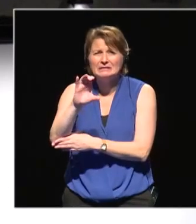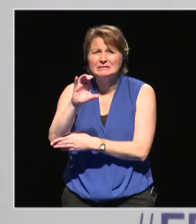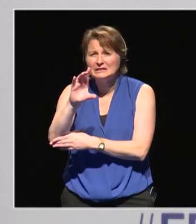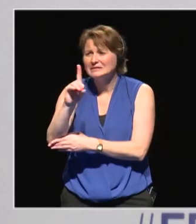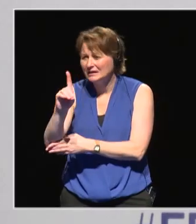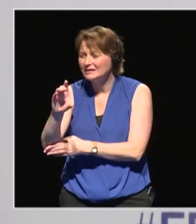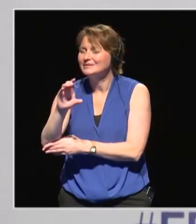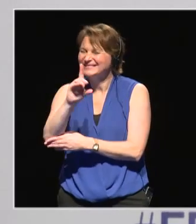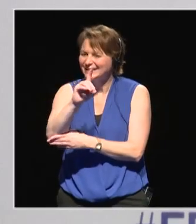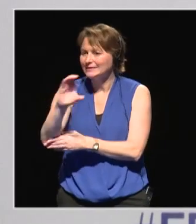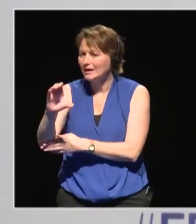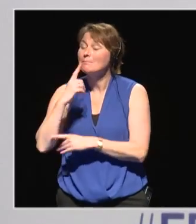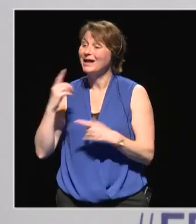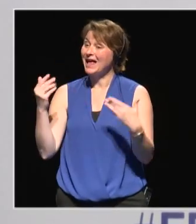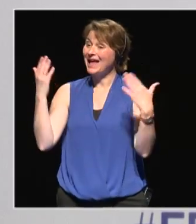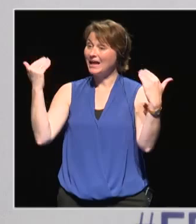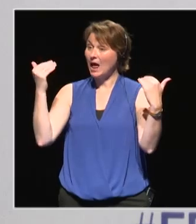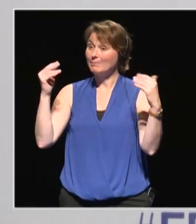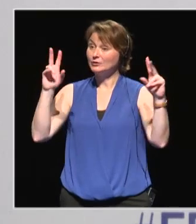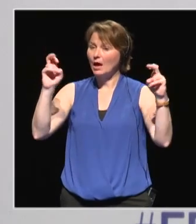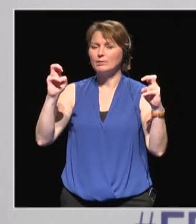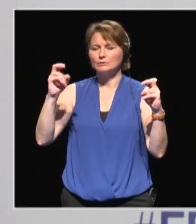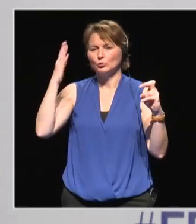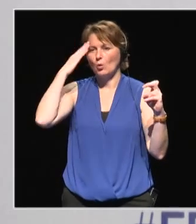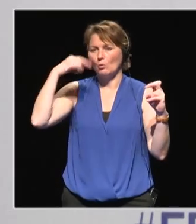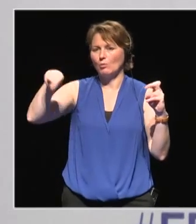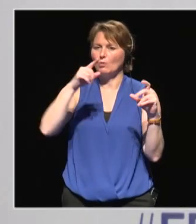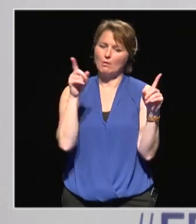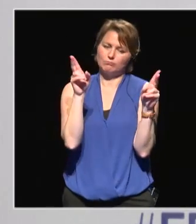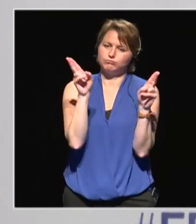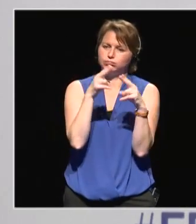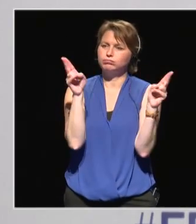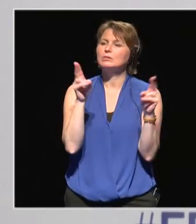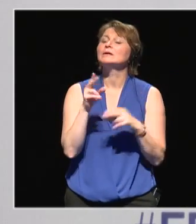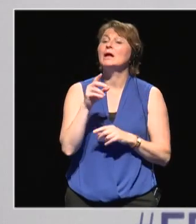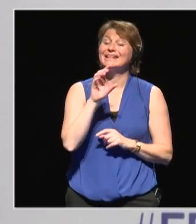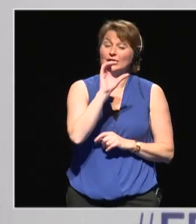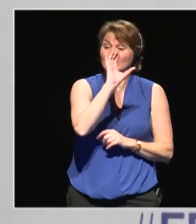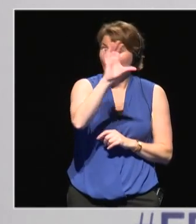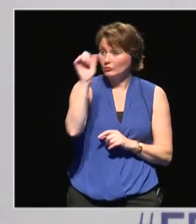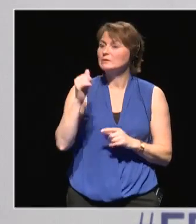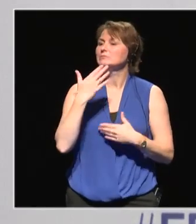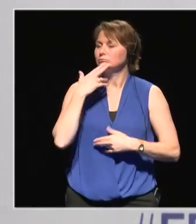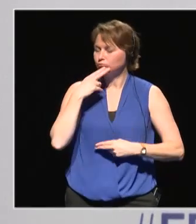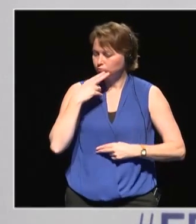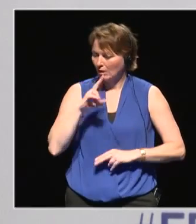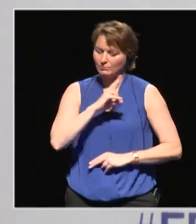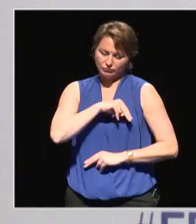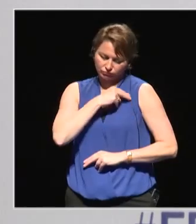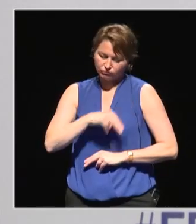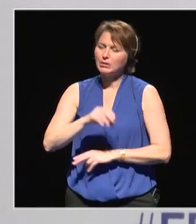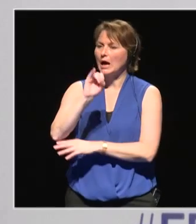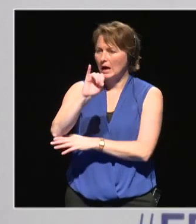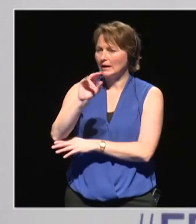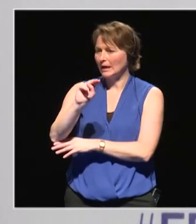but it is familiar in the climate space. Every country has committed to produce an INDC, preferably by